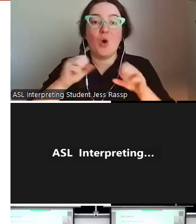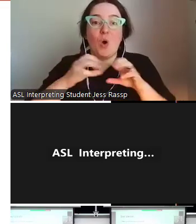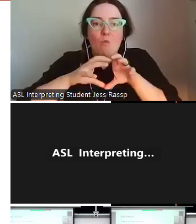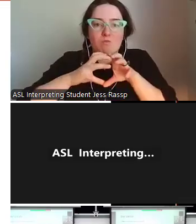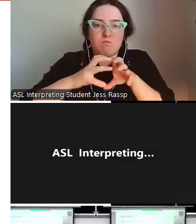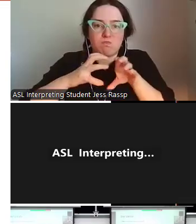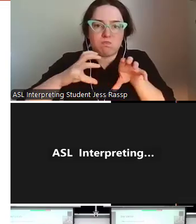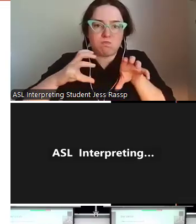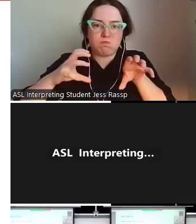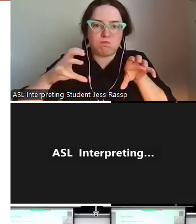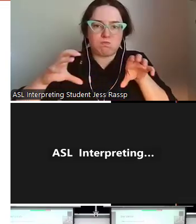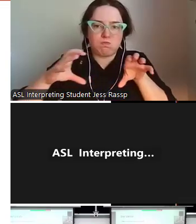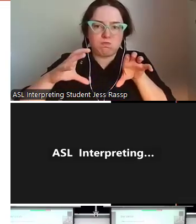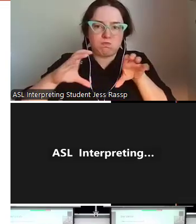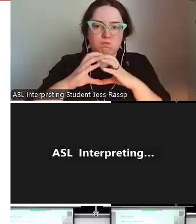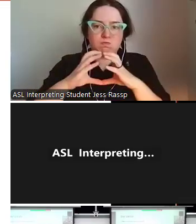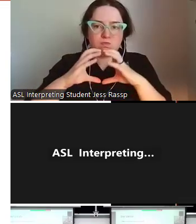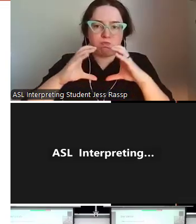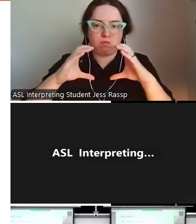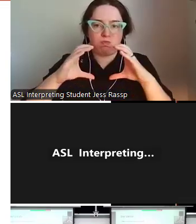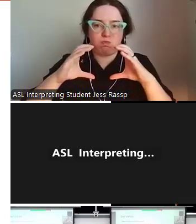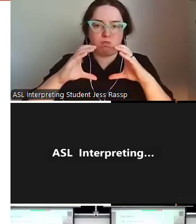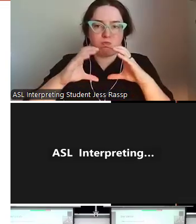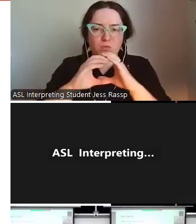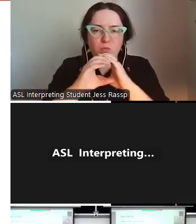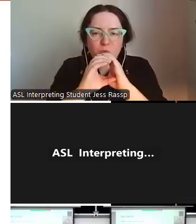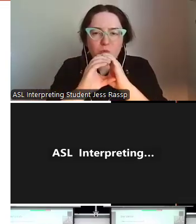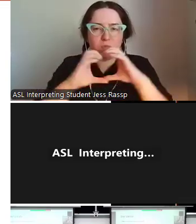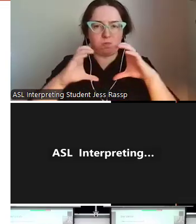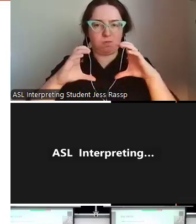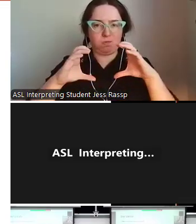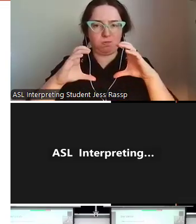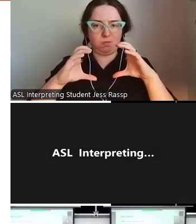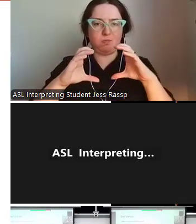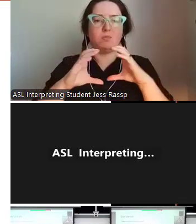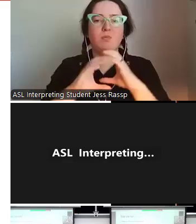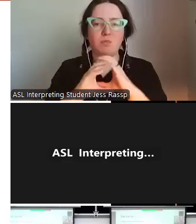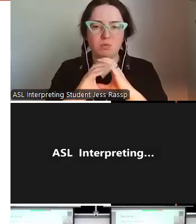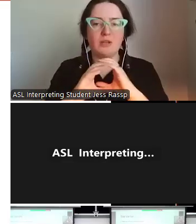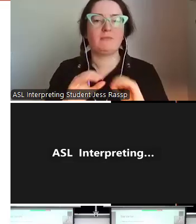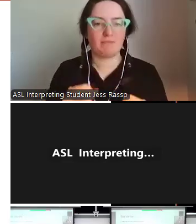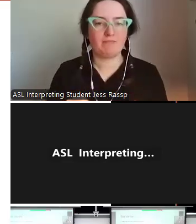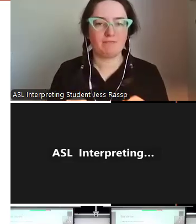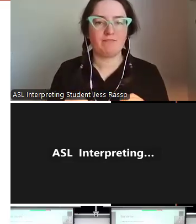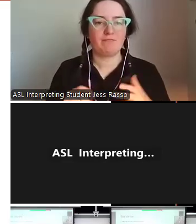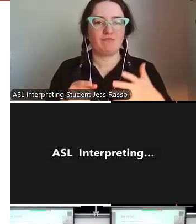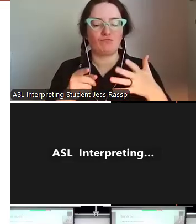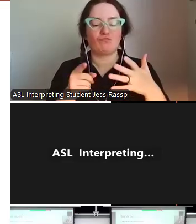you, which is not good for those people that are allergic. All right, and that dilates the capillaries 12%. And